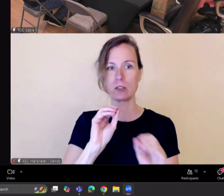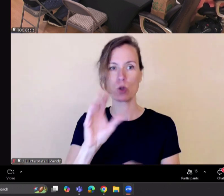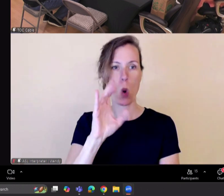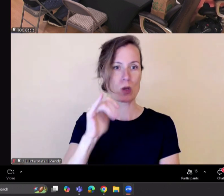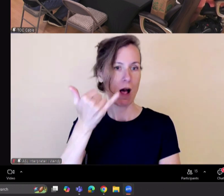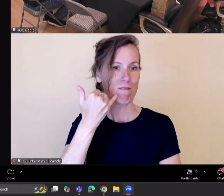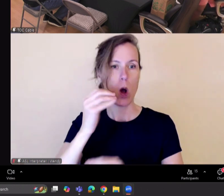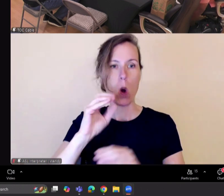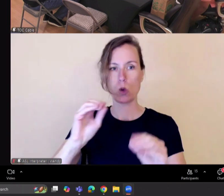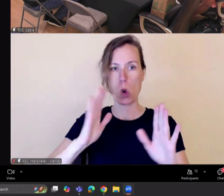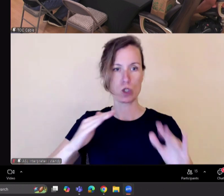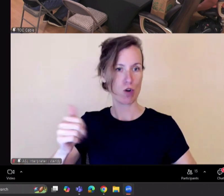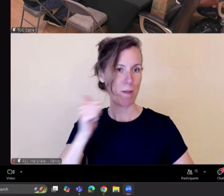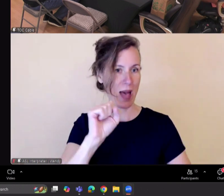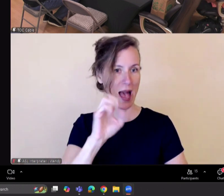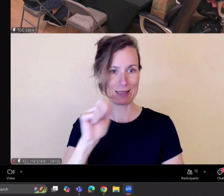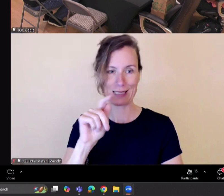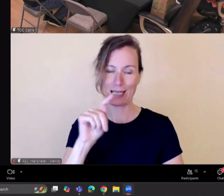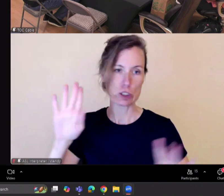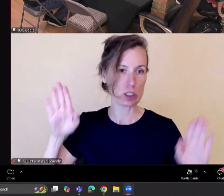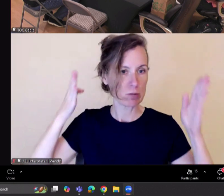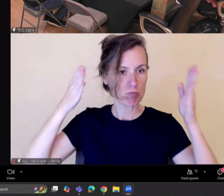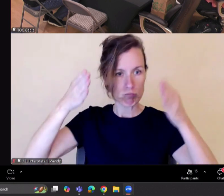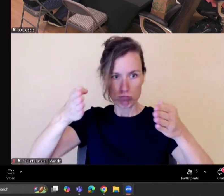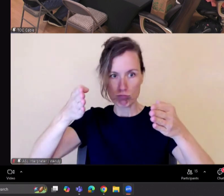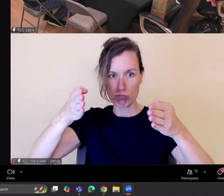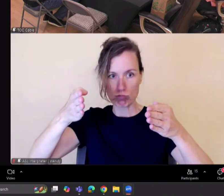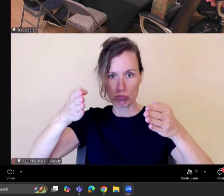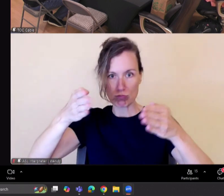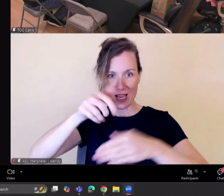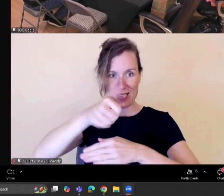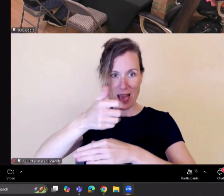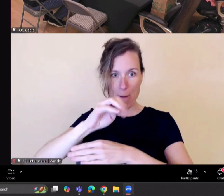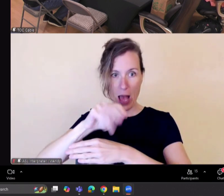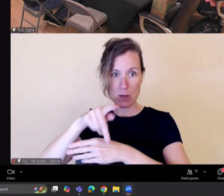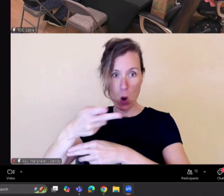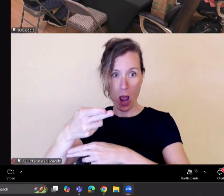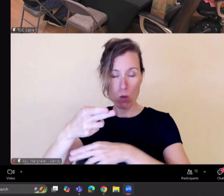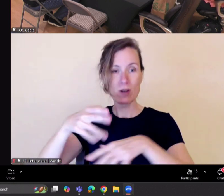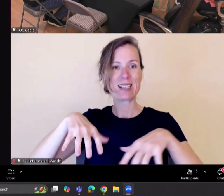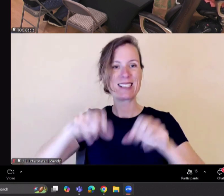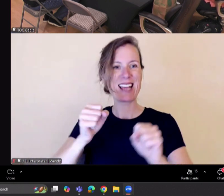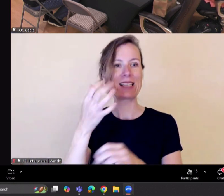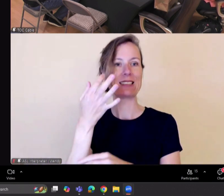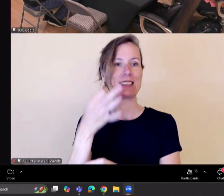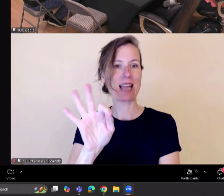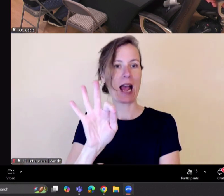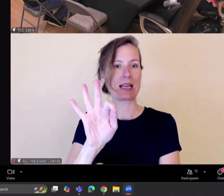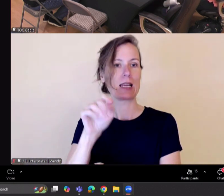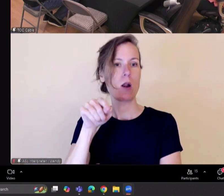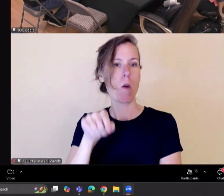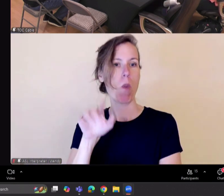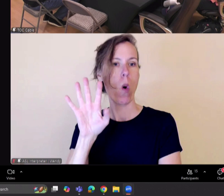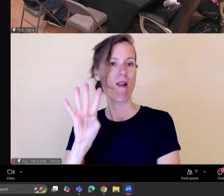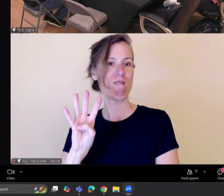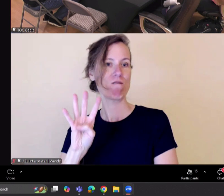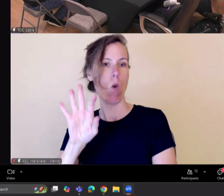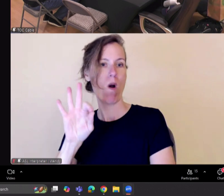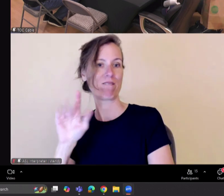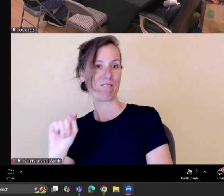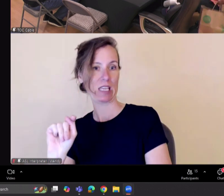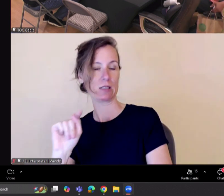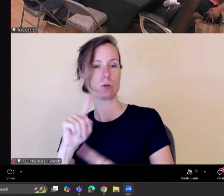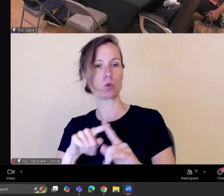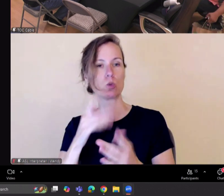seat, sun glare. 10 miles per hour, it takes 19.4 feet to stop an automobile.